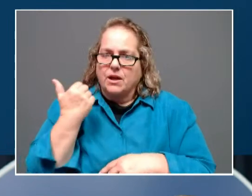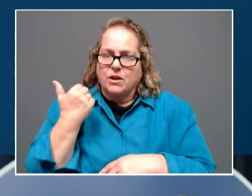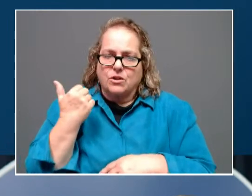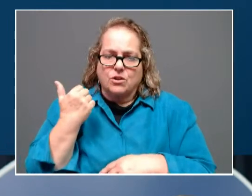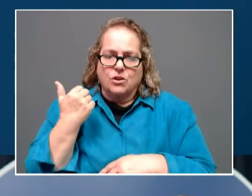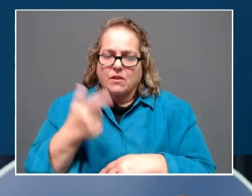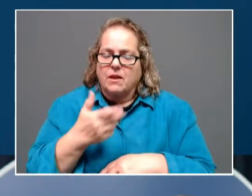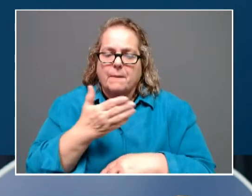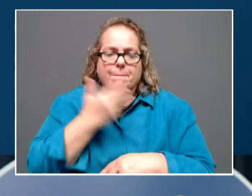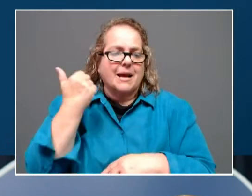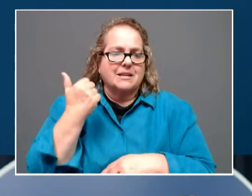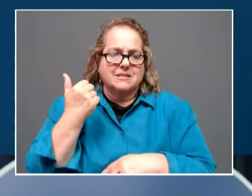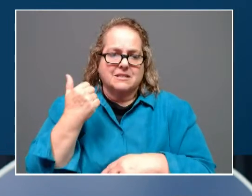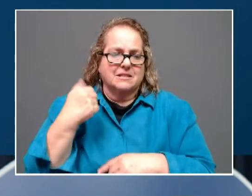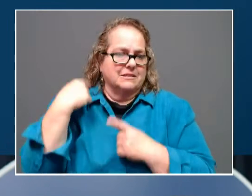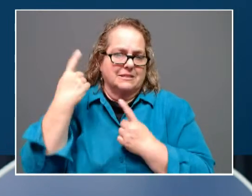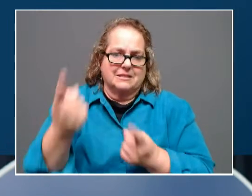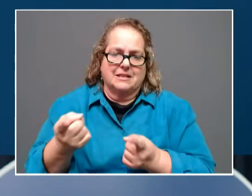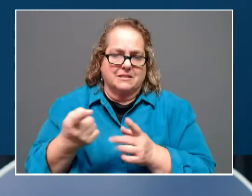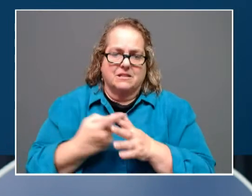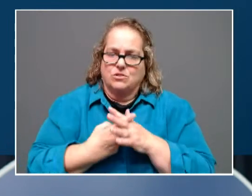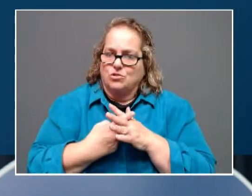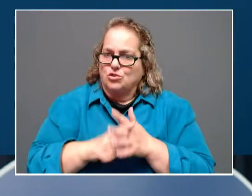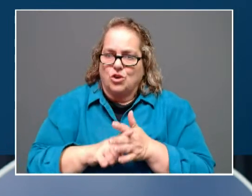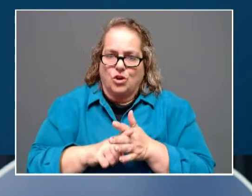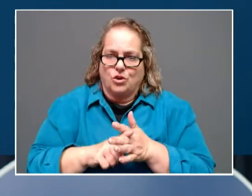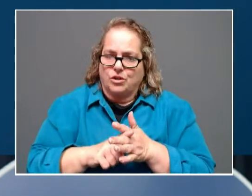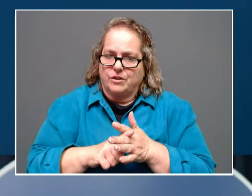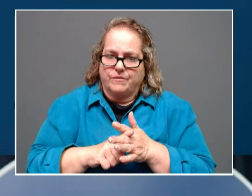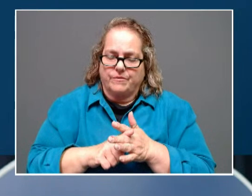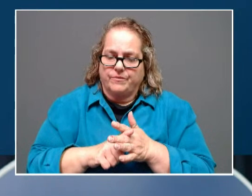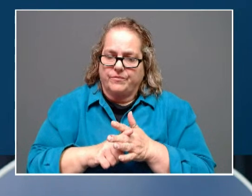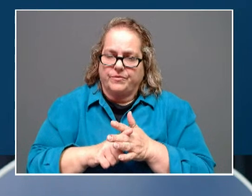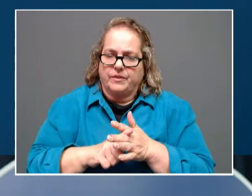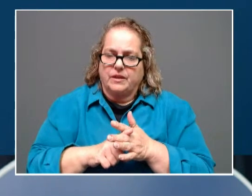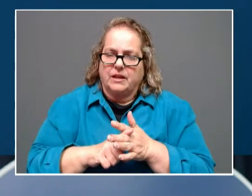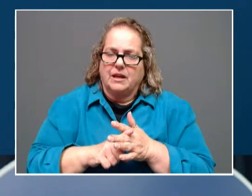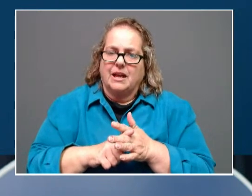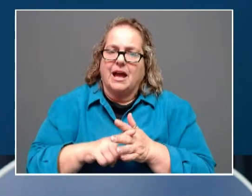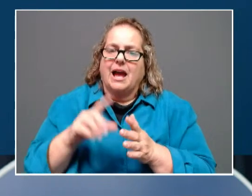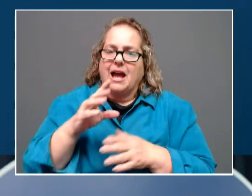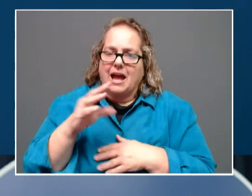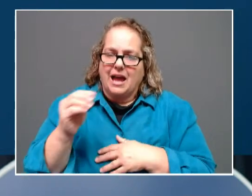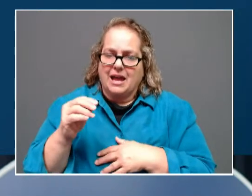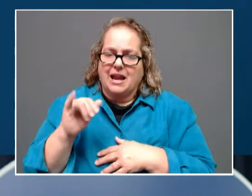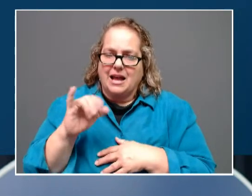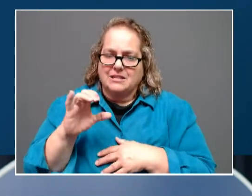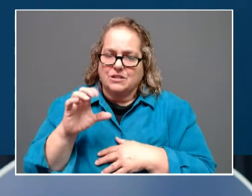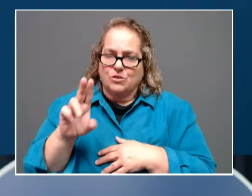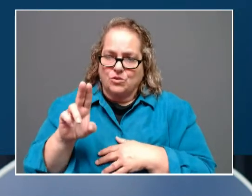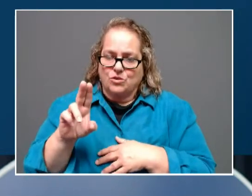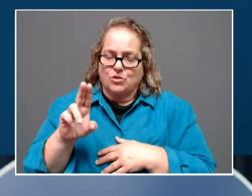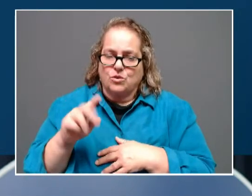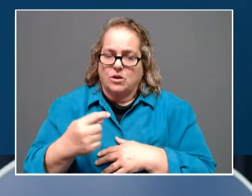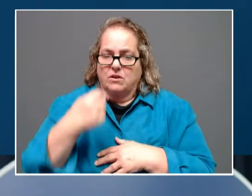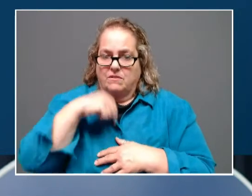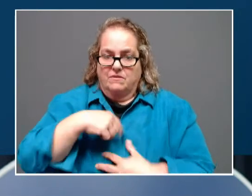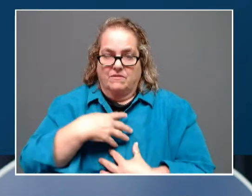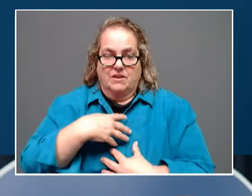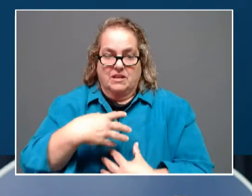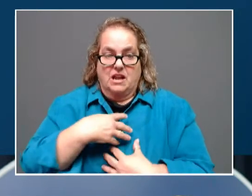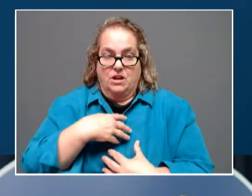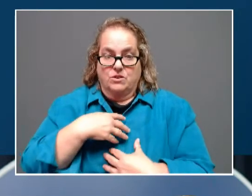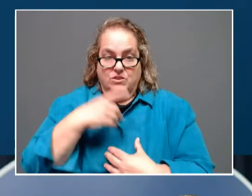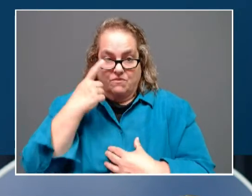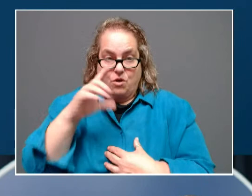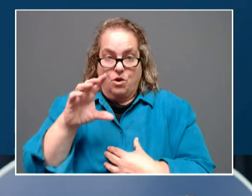been since the pandemic really took hold. And ICU ventilators for COVID